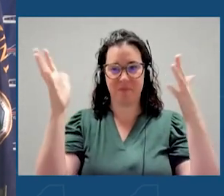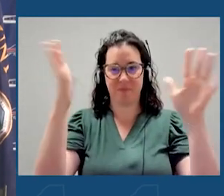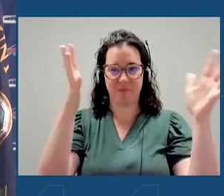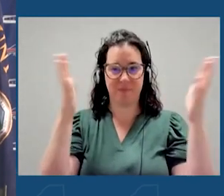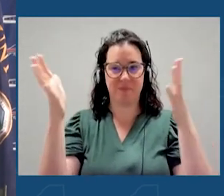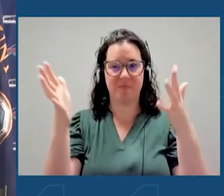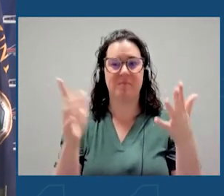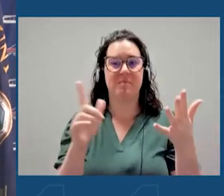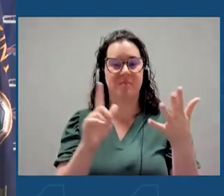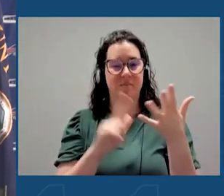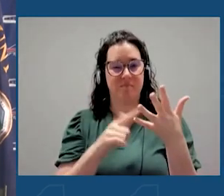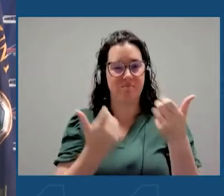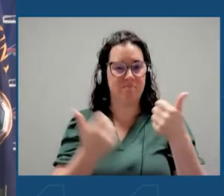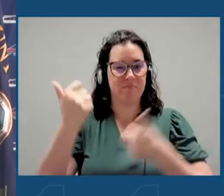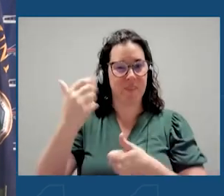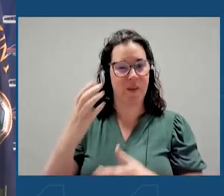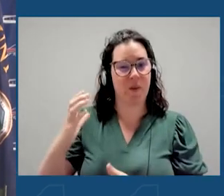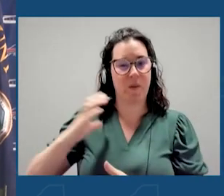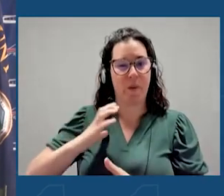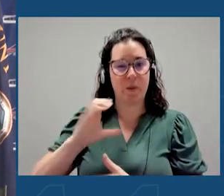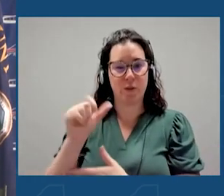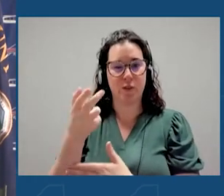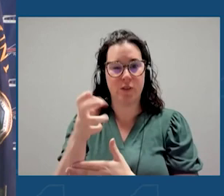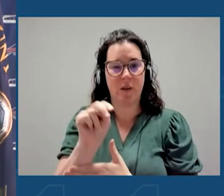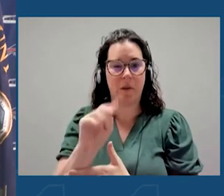Bills head coach, Sean McDermott.